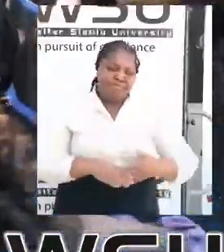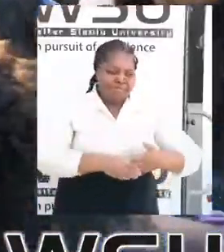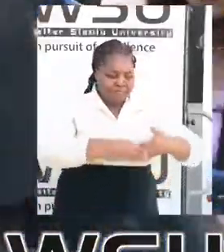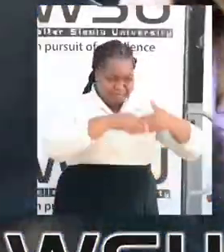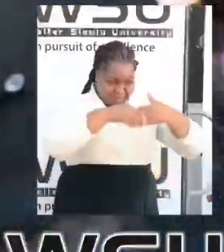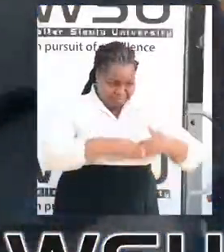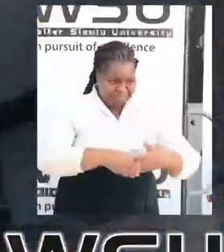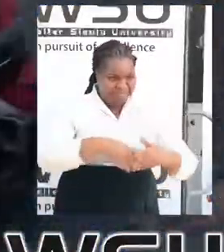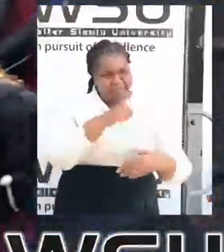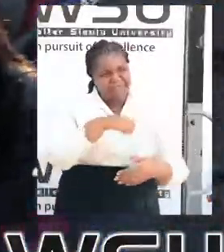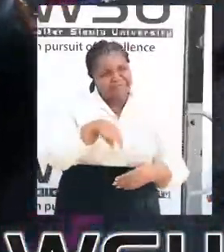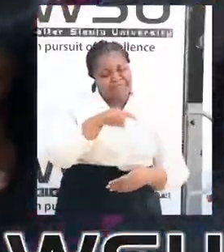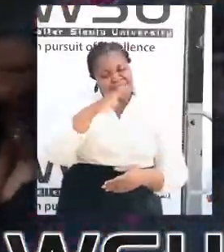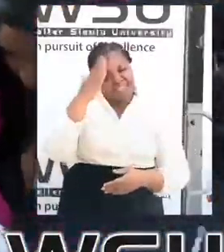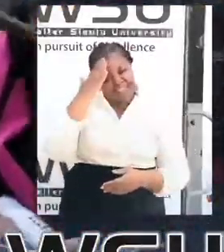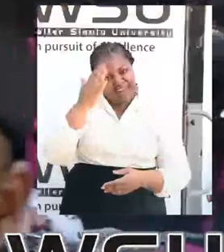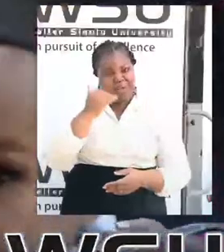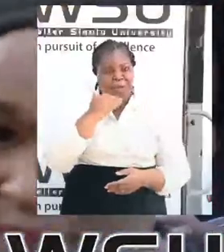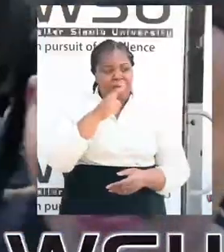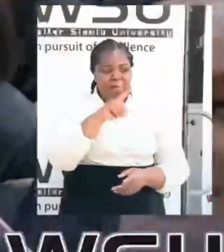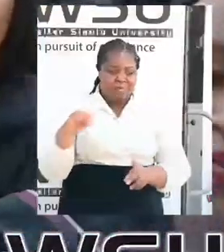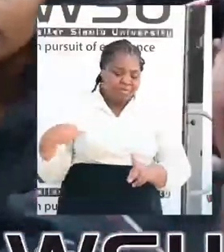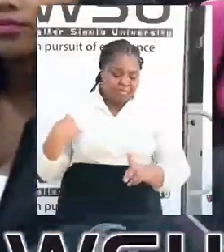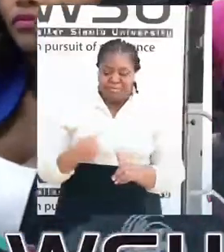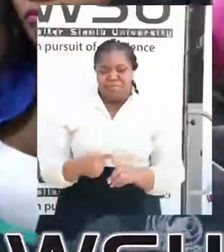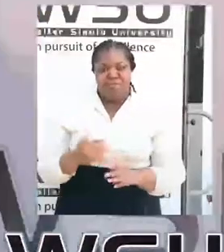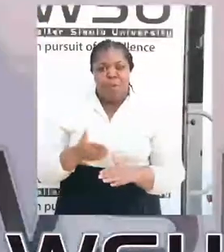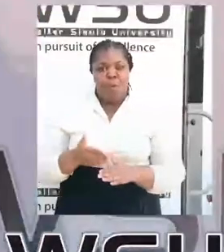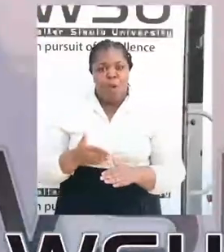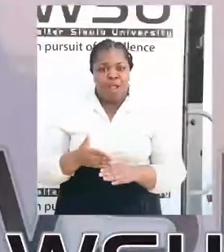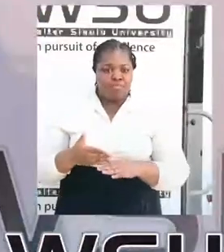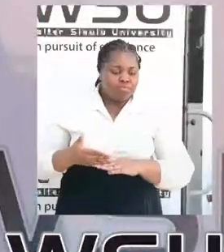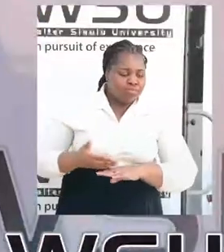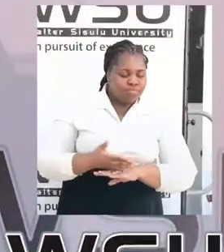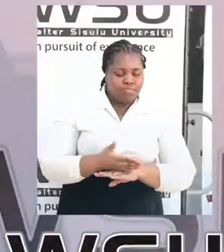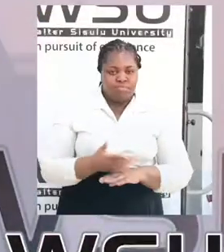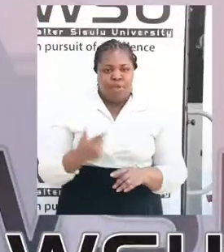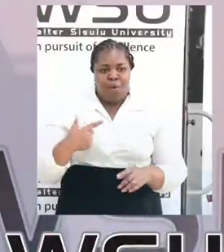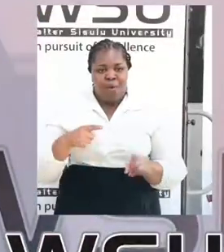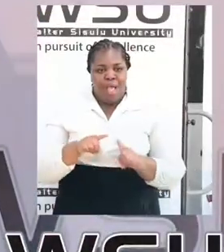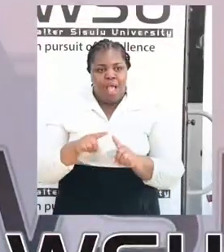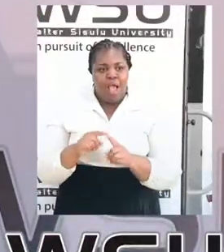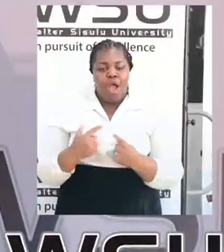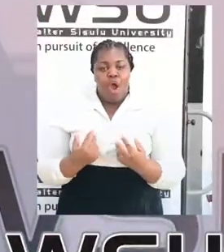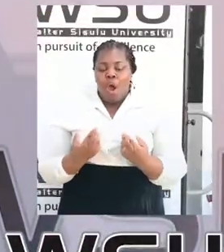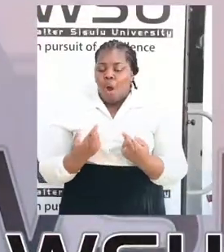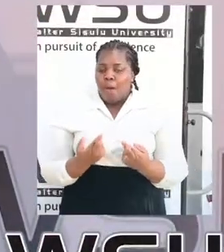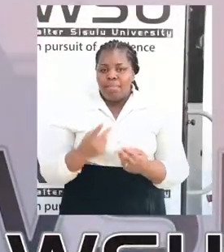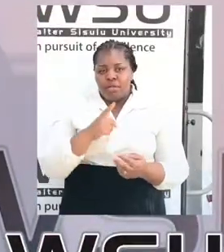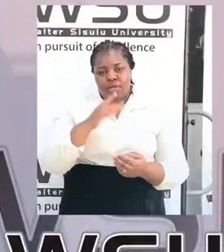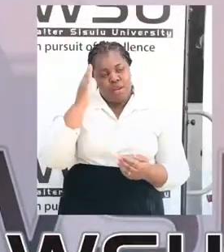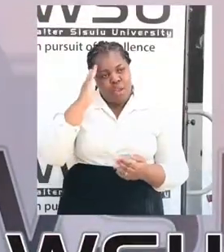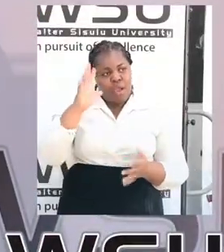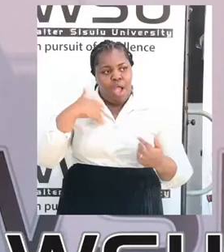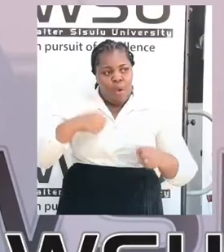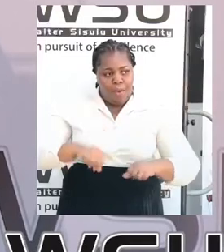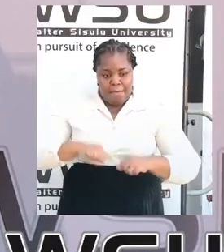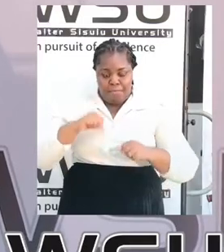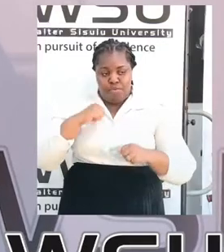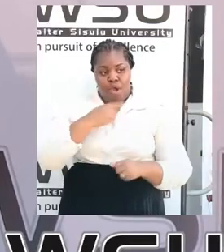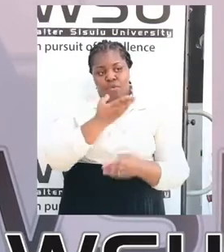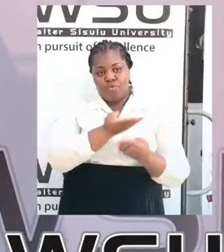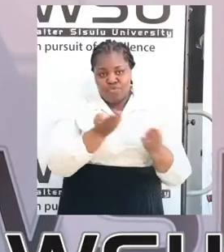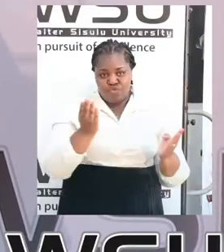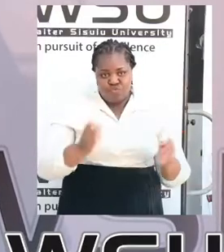Congratulations to our beloved graduates who have emerged victorious. We also hope you know how proud we are of you.